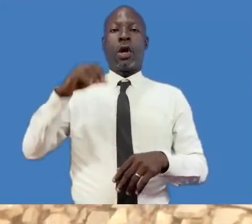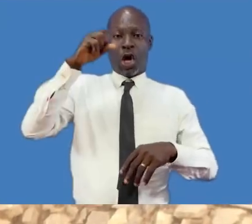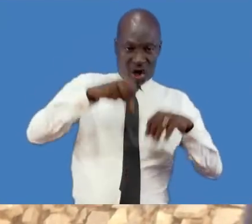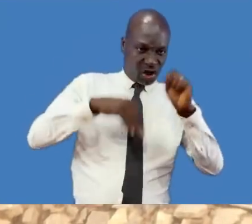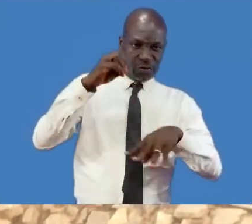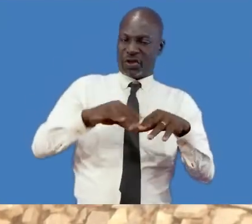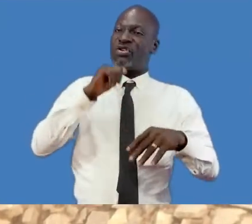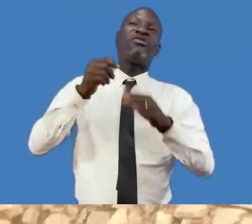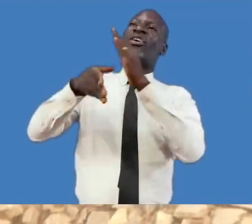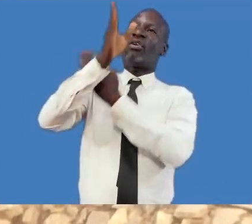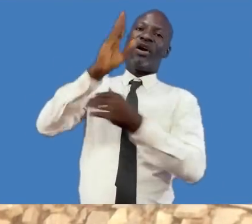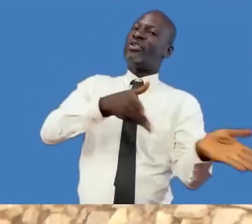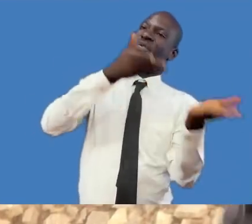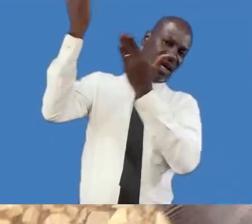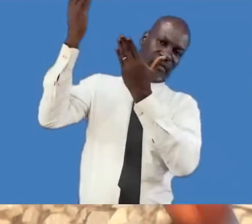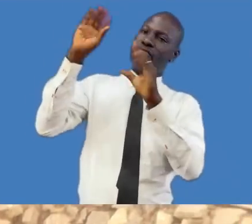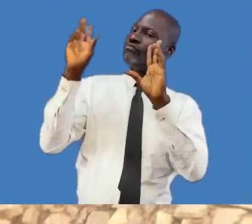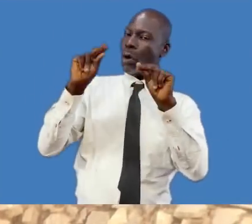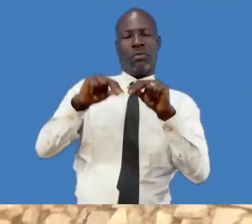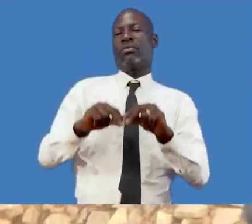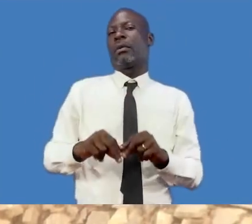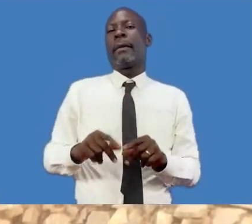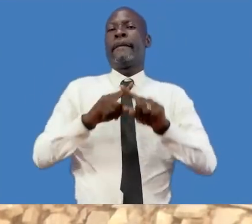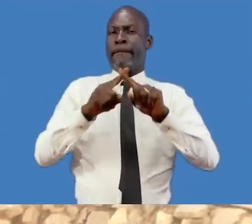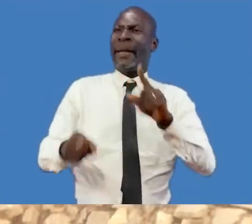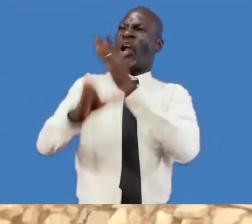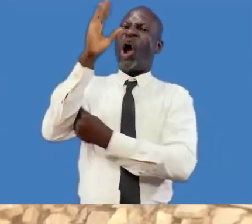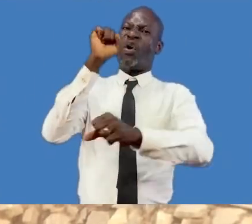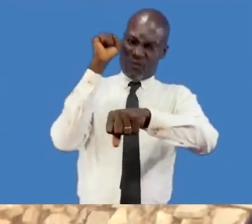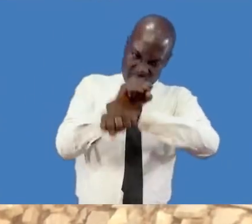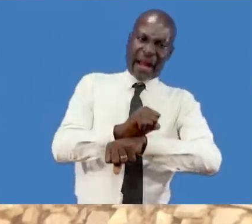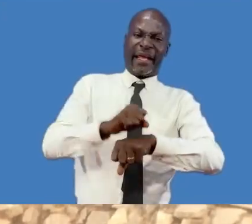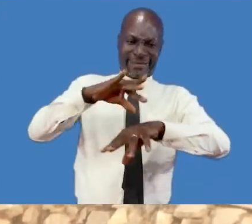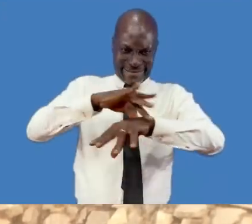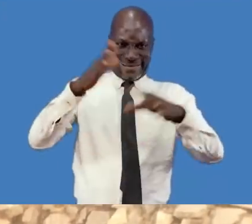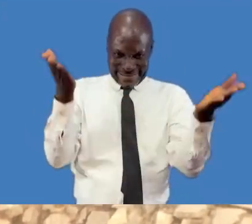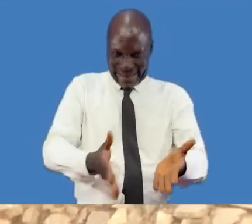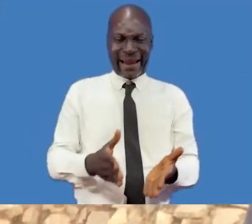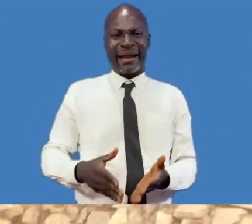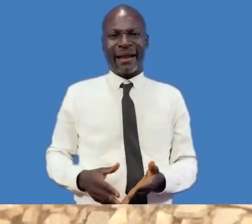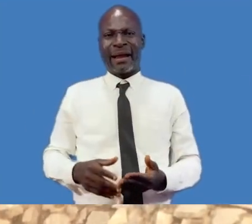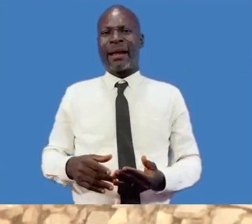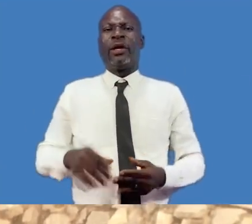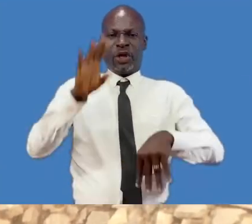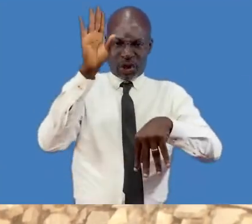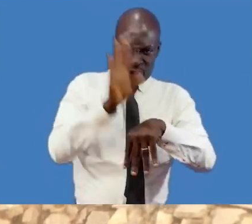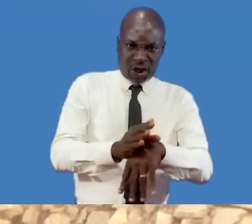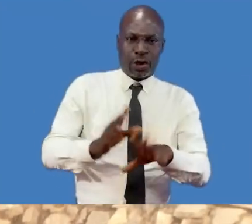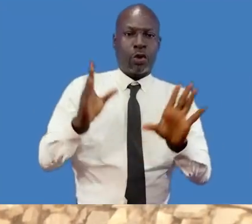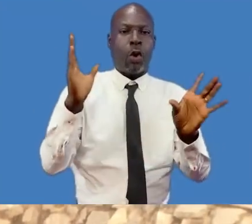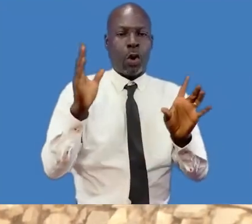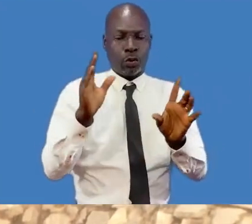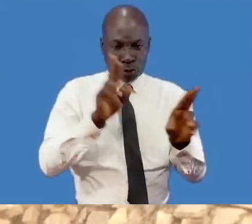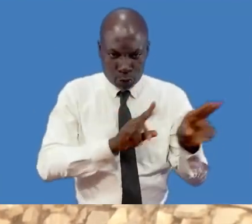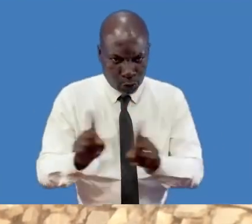no enye nyankopon ene eposu sika ndi koma no eye nyame adwuma e wasase so a asore no asomu awo ye